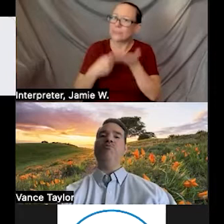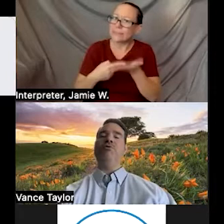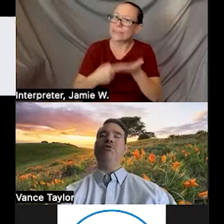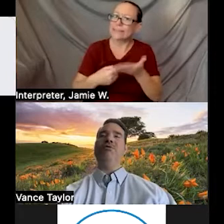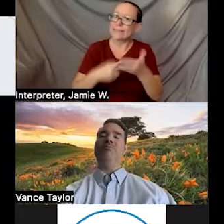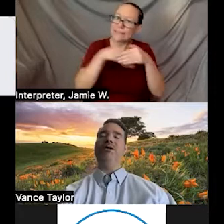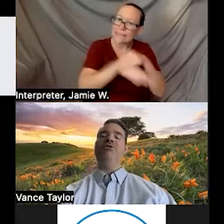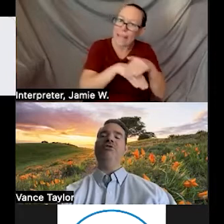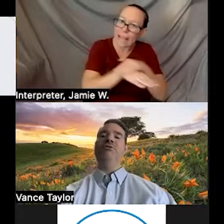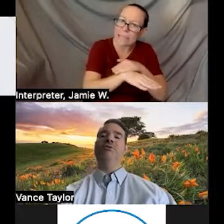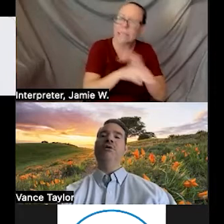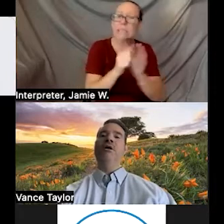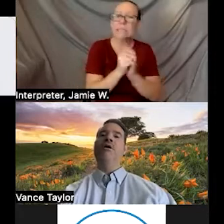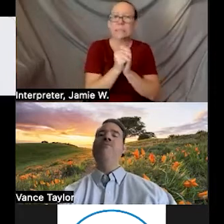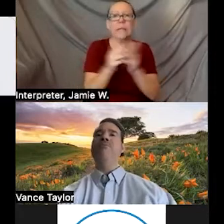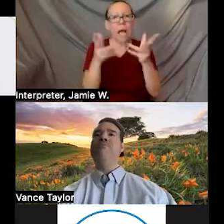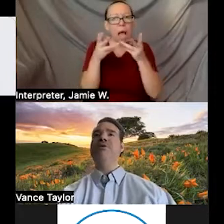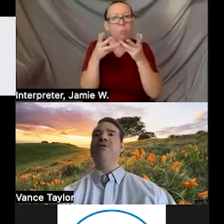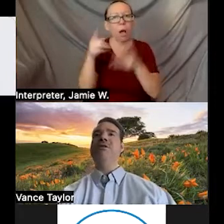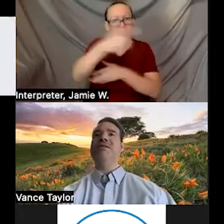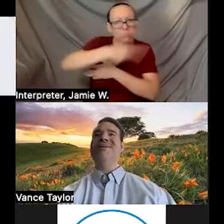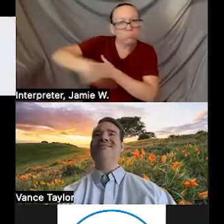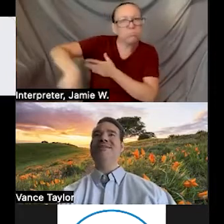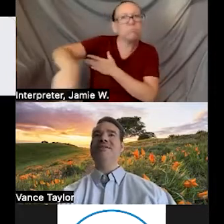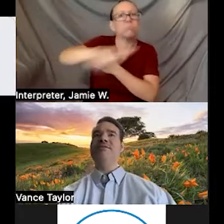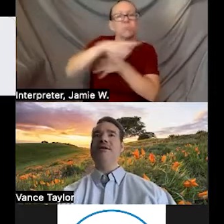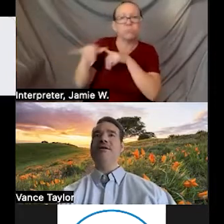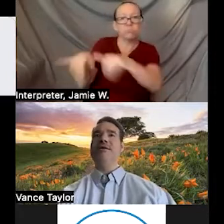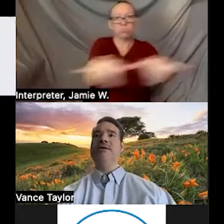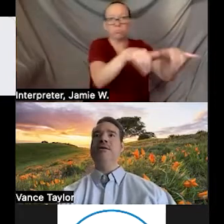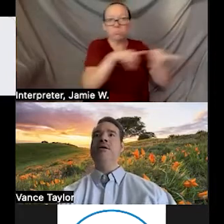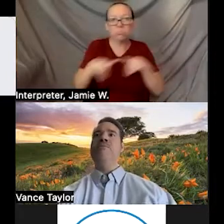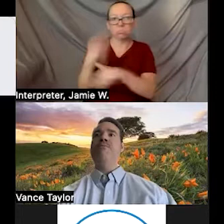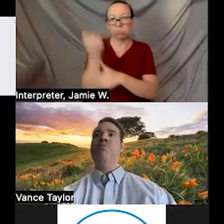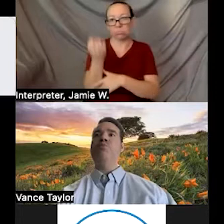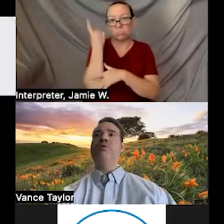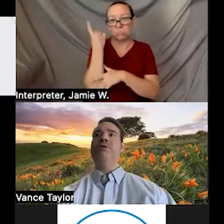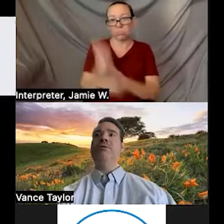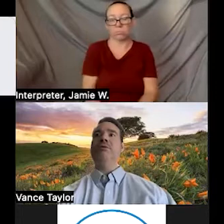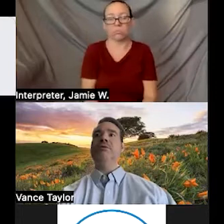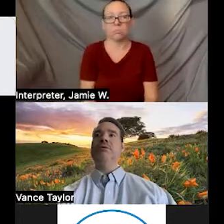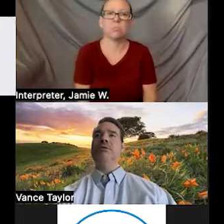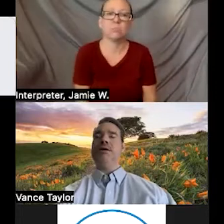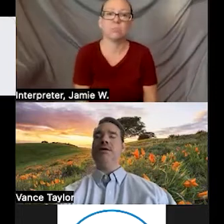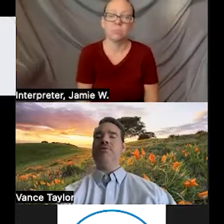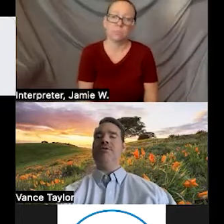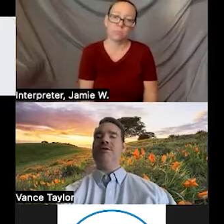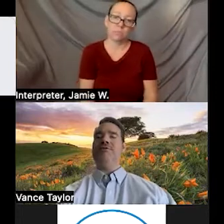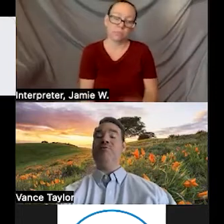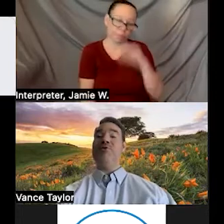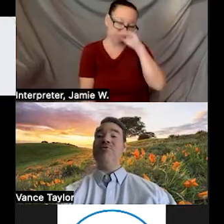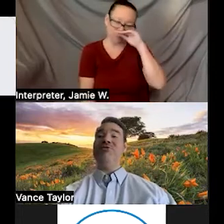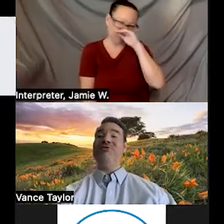really important that we're on the same page. Because I tend to think we kind of know what